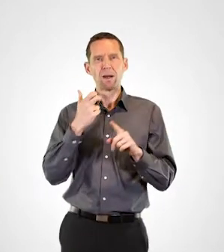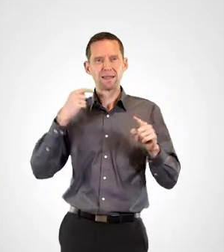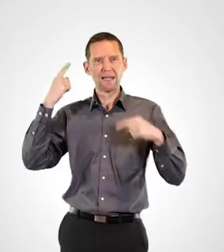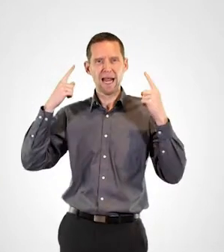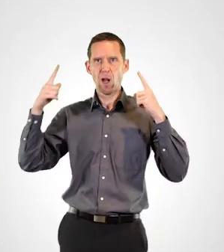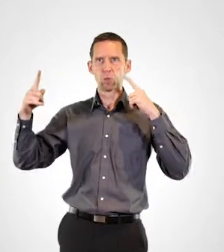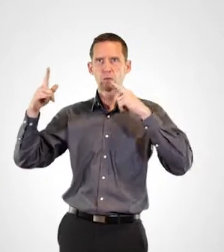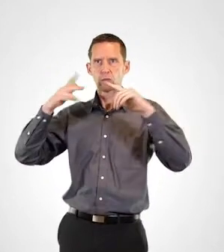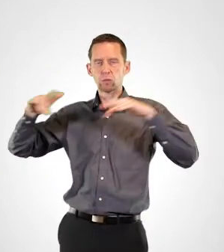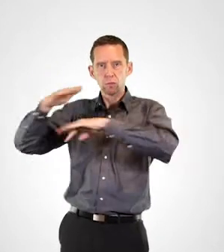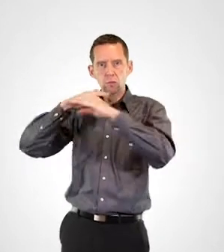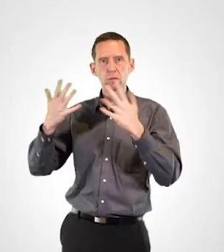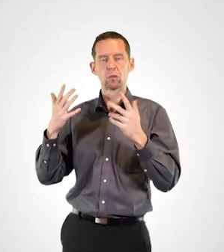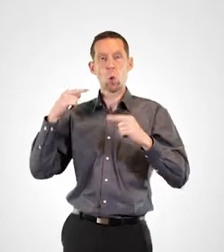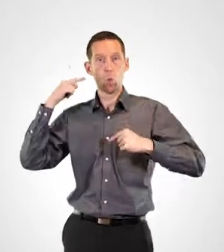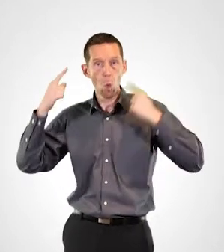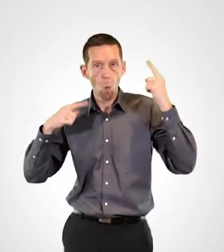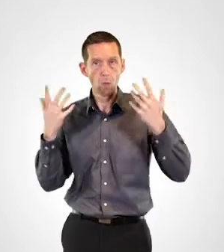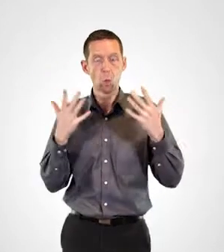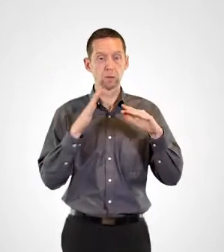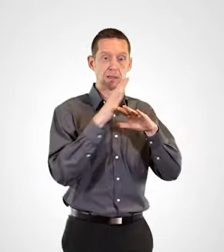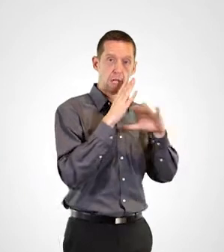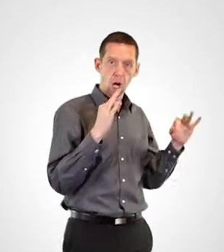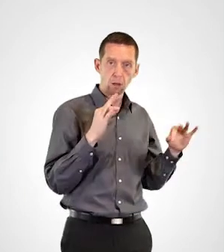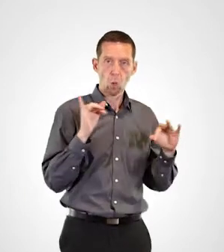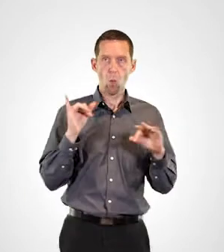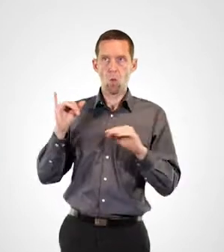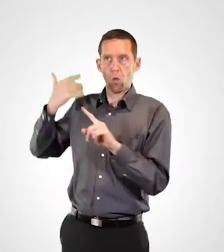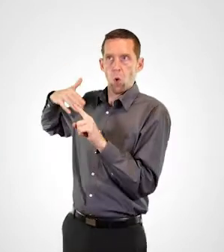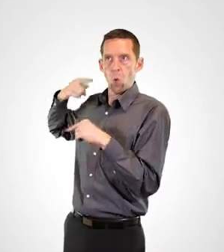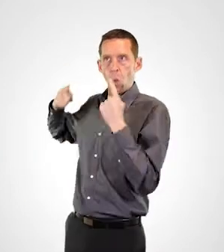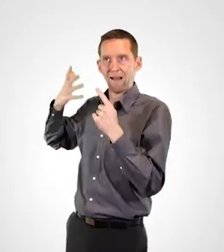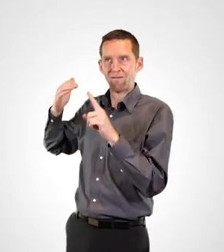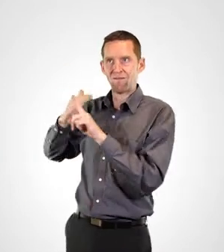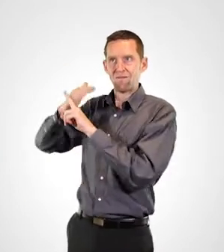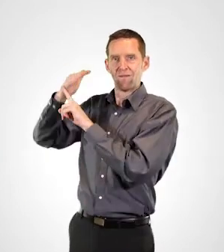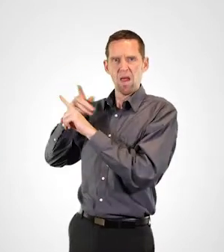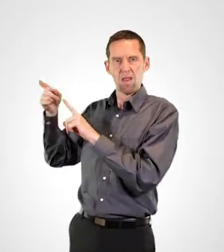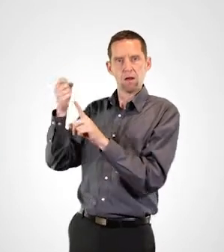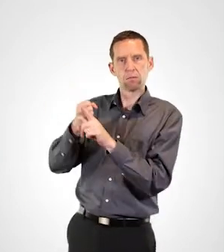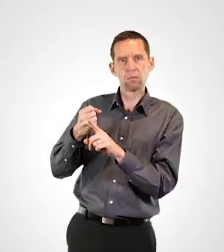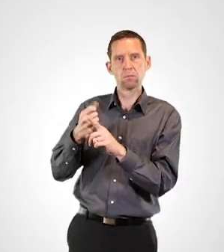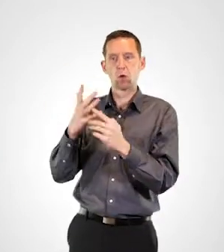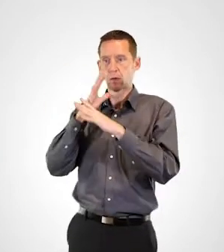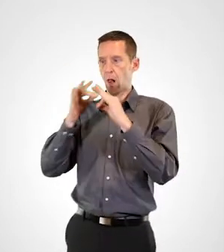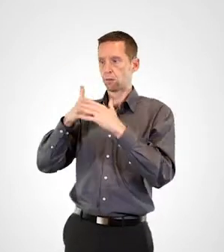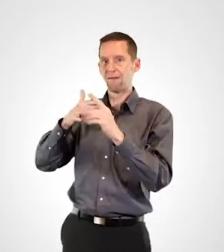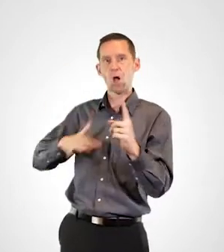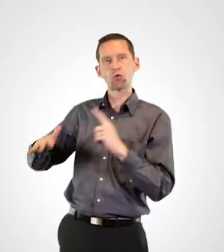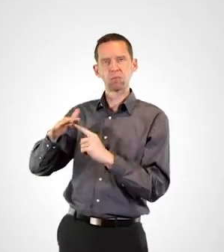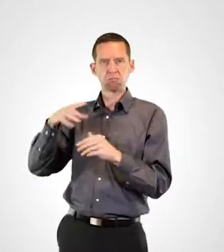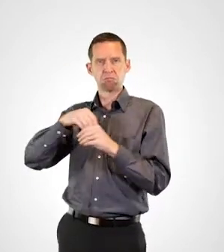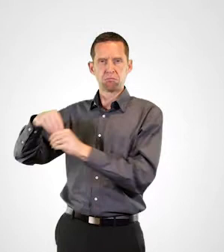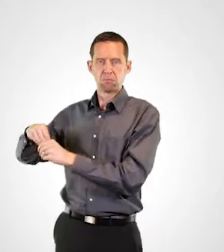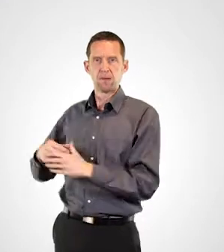in the environment, about simply silence or very low level noise, which would come under that category of silence in the environment as well.